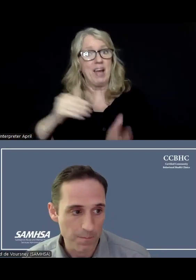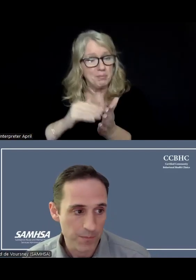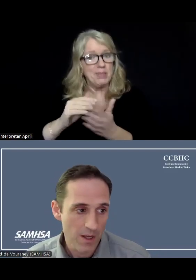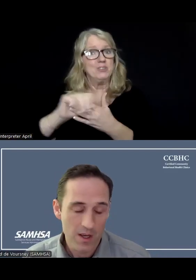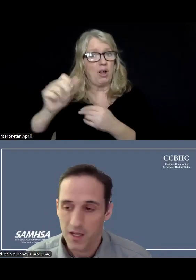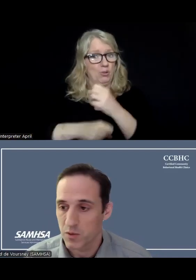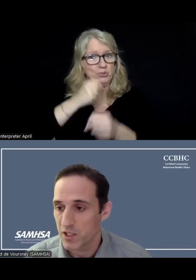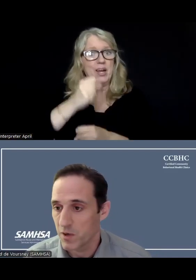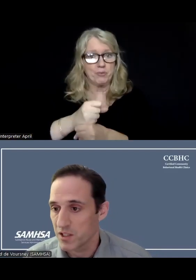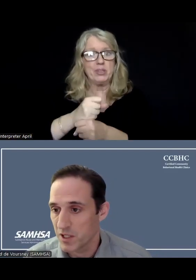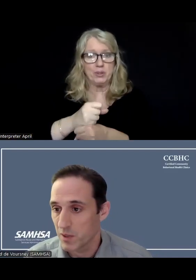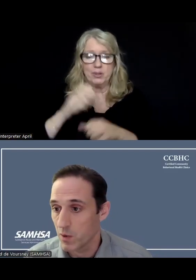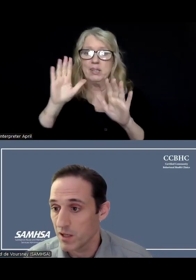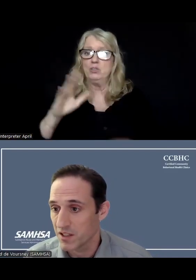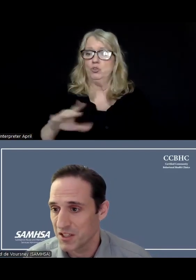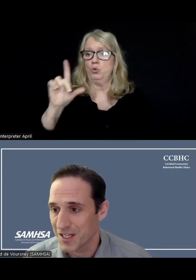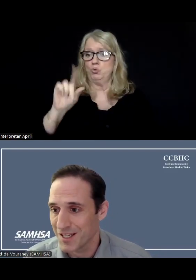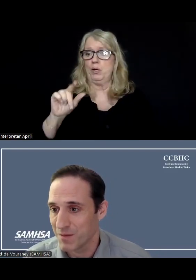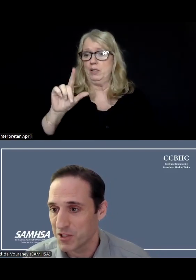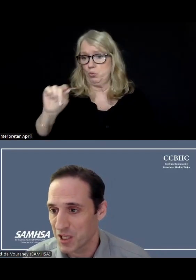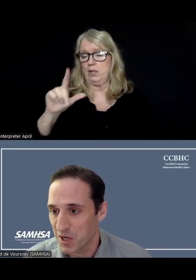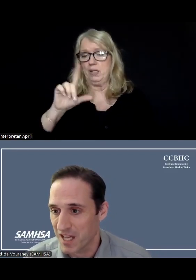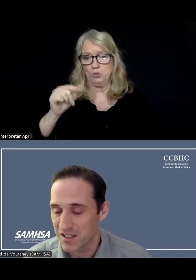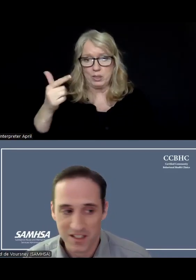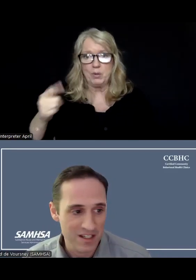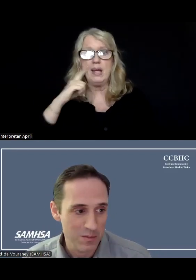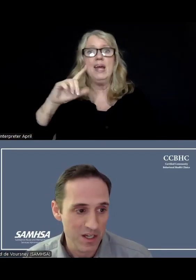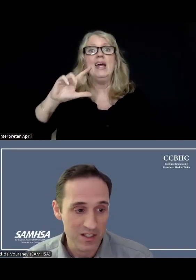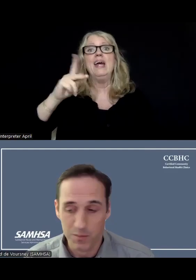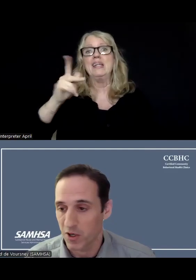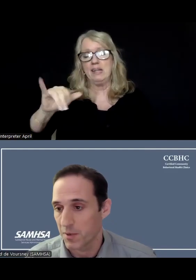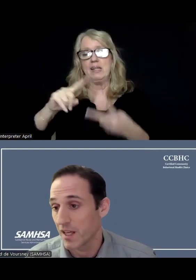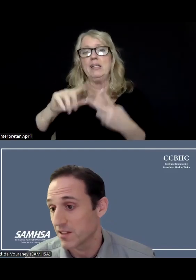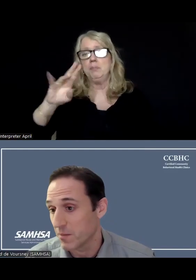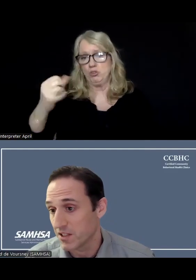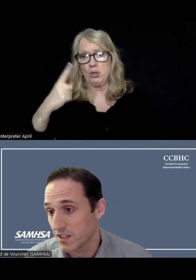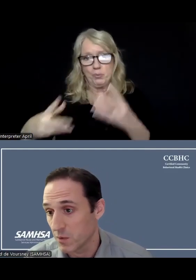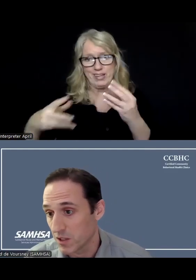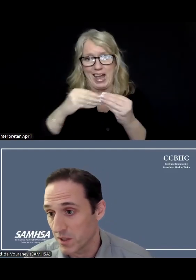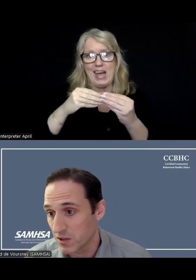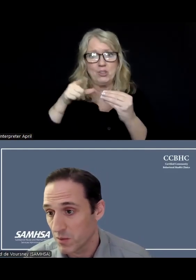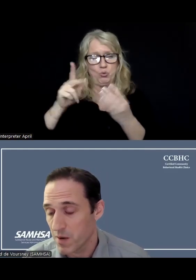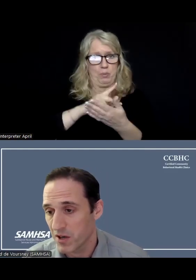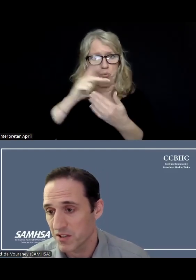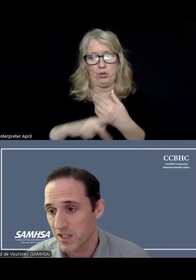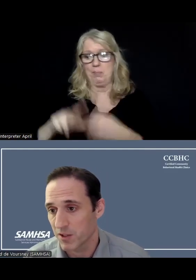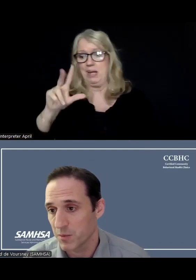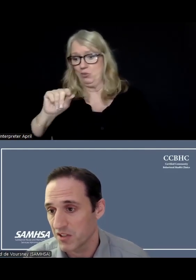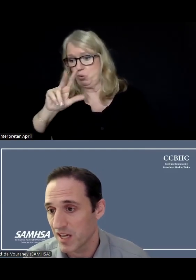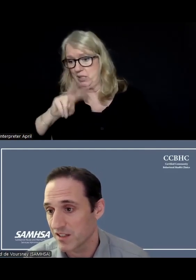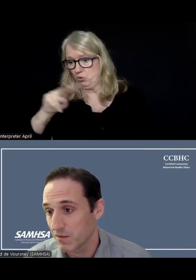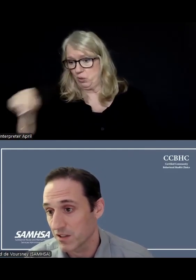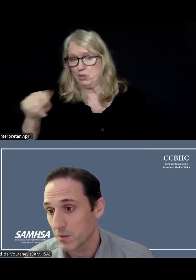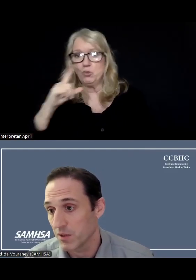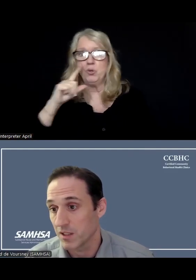great. In 2020 and 2021, Kentucky and Michigan were added to the CCBHC program. And then, as I mentioned, in 2022, the Bipartisan Safer